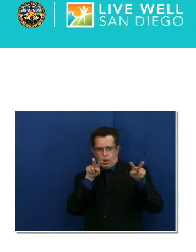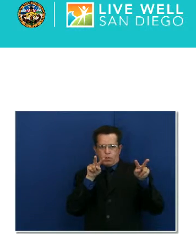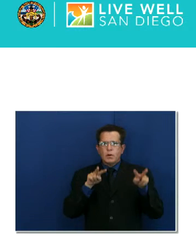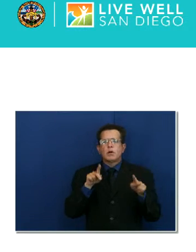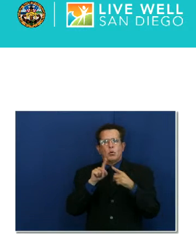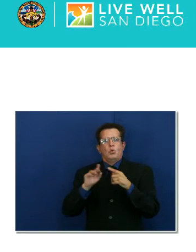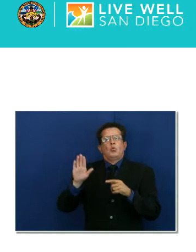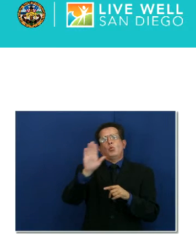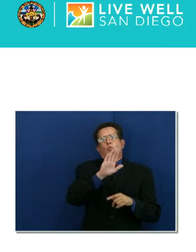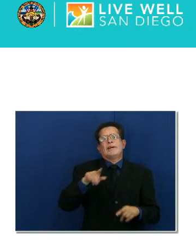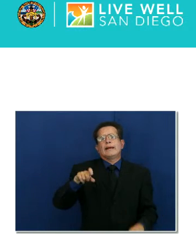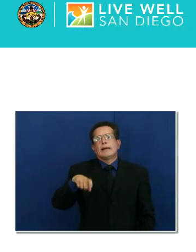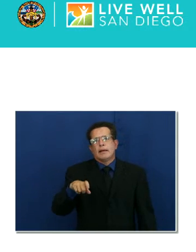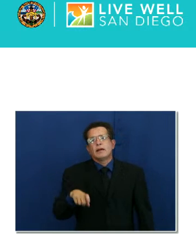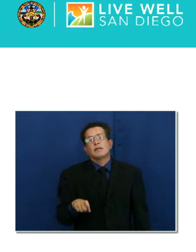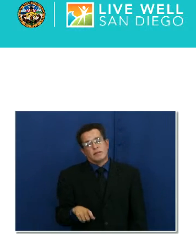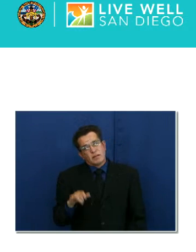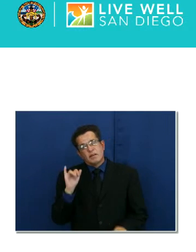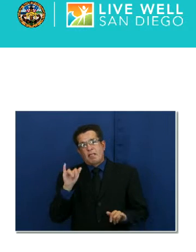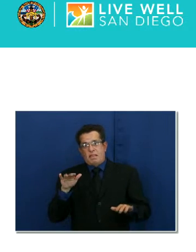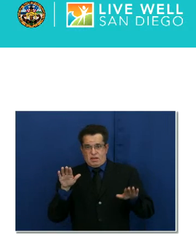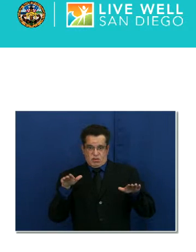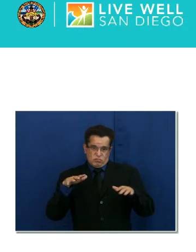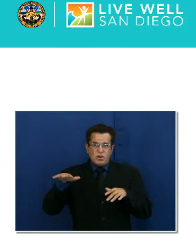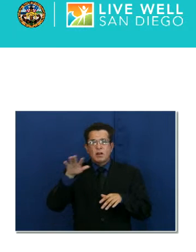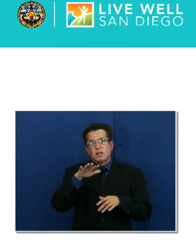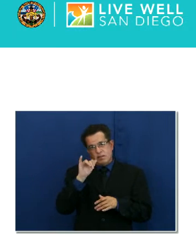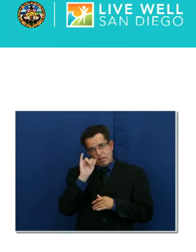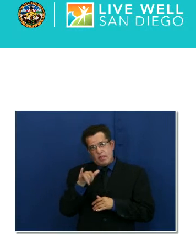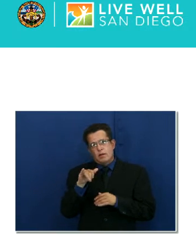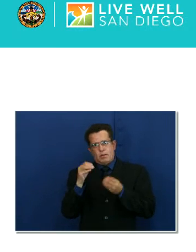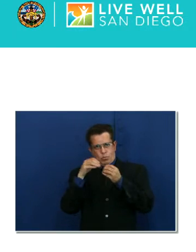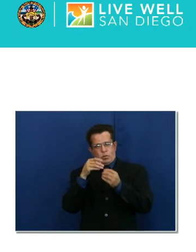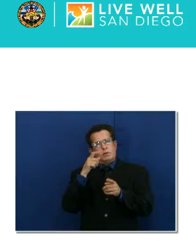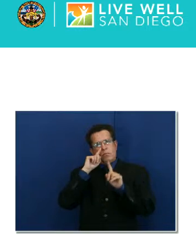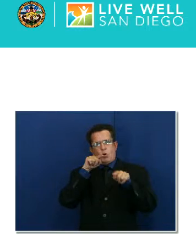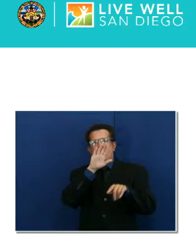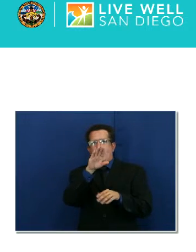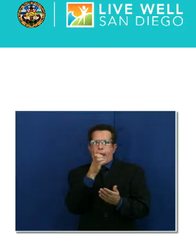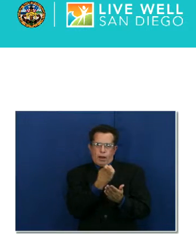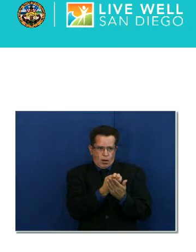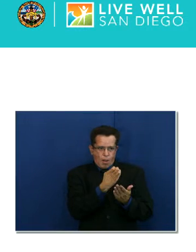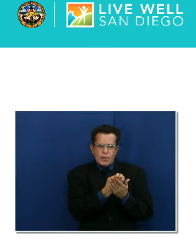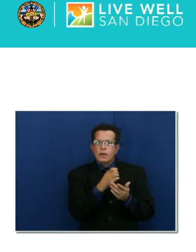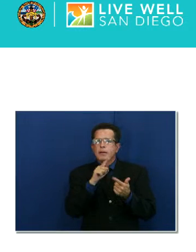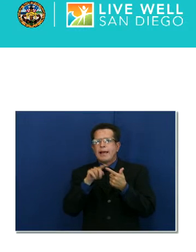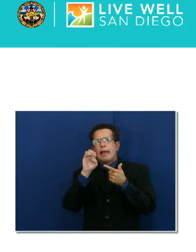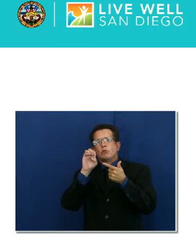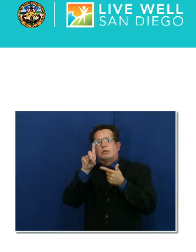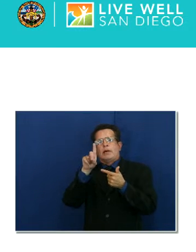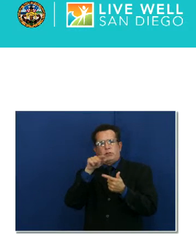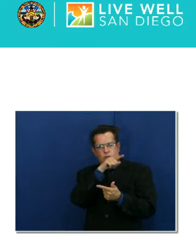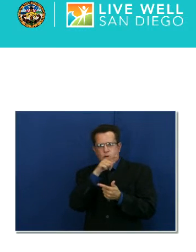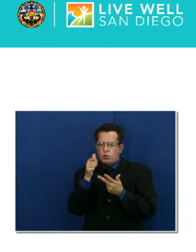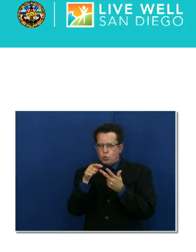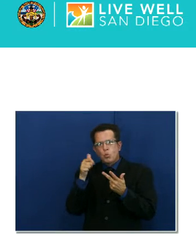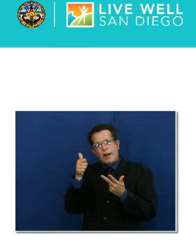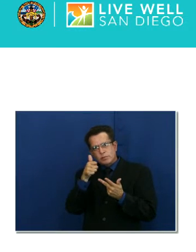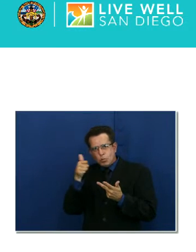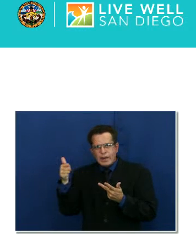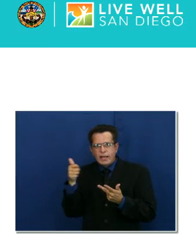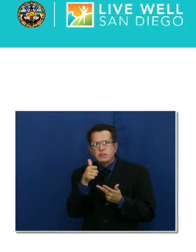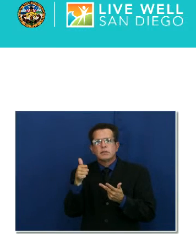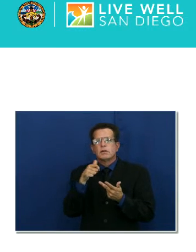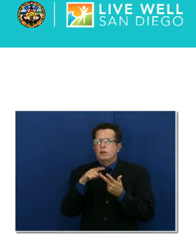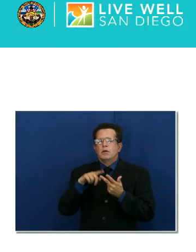expectancy in a community. And these areas include economics, education, transportation, social